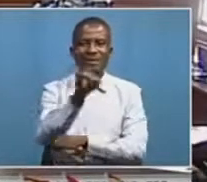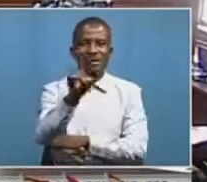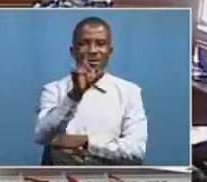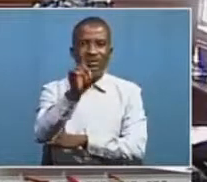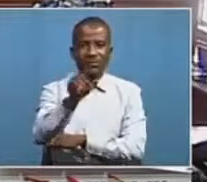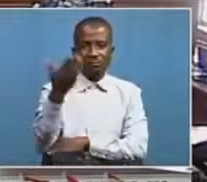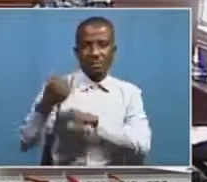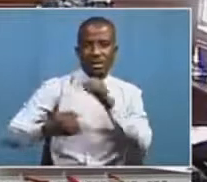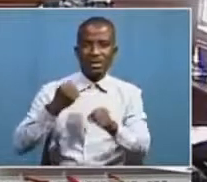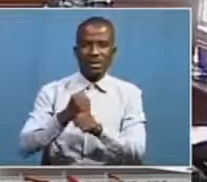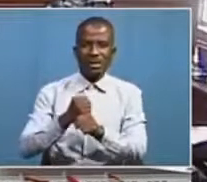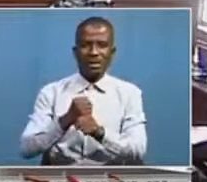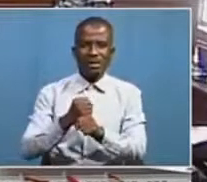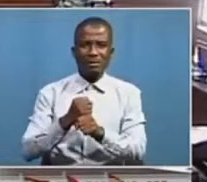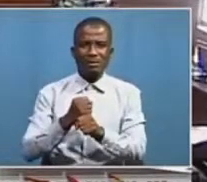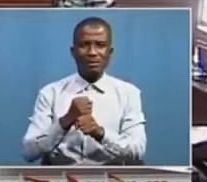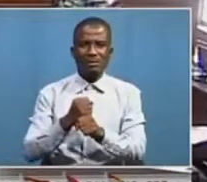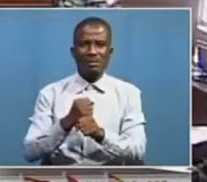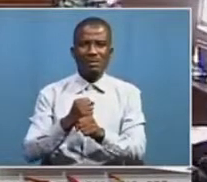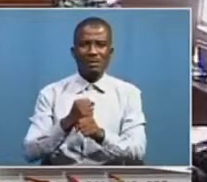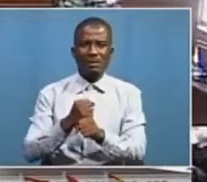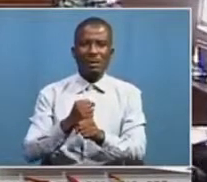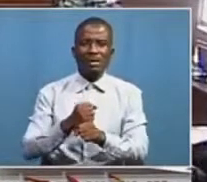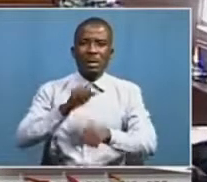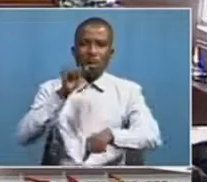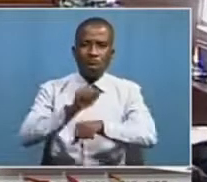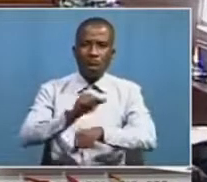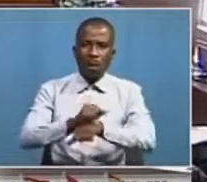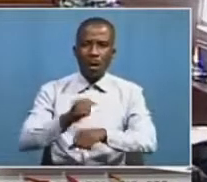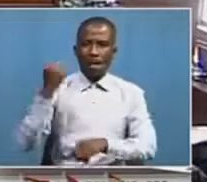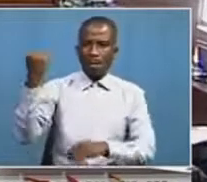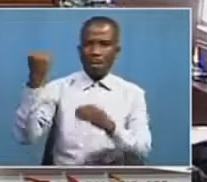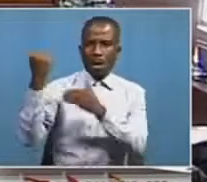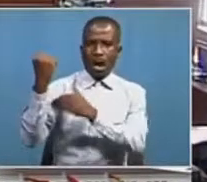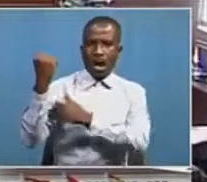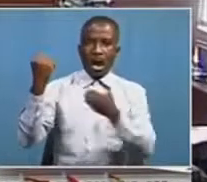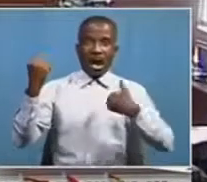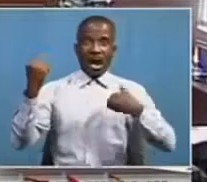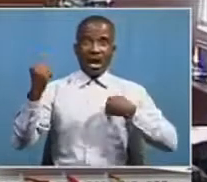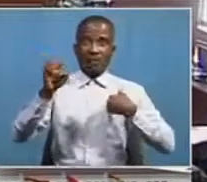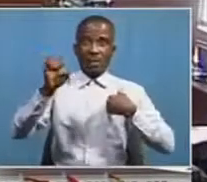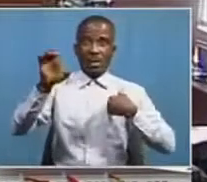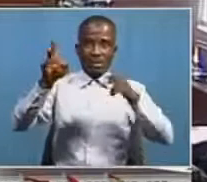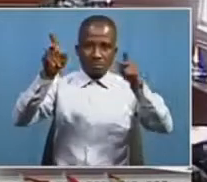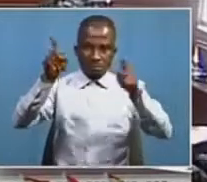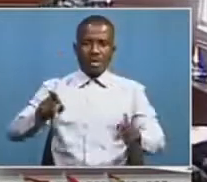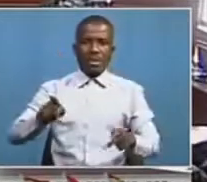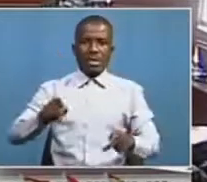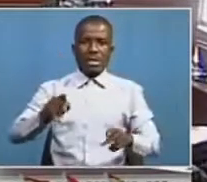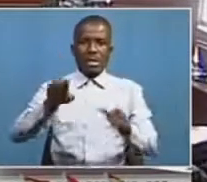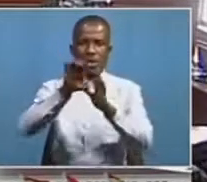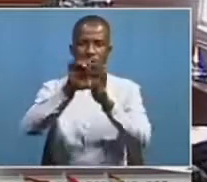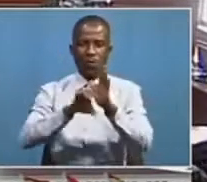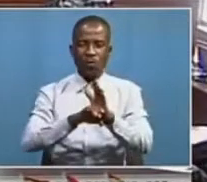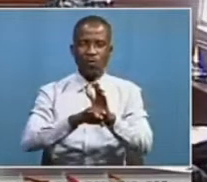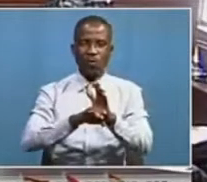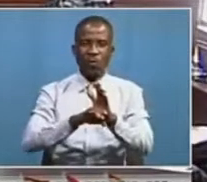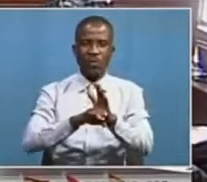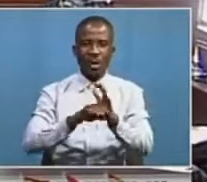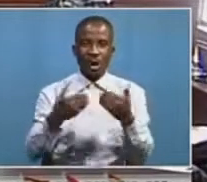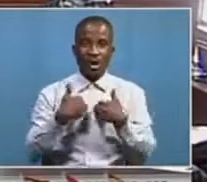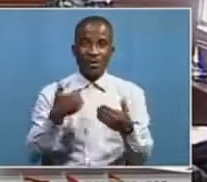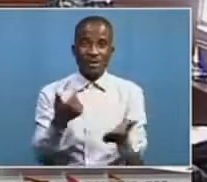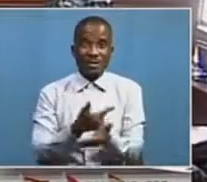reads, quote, in exercise of the power conferred on the Electoral Commission under Article 63, Clause 9 of the 1992